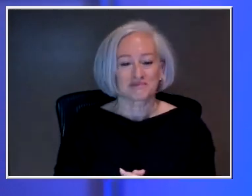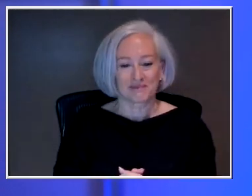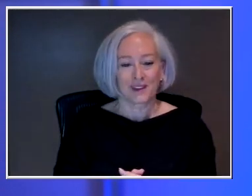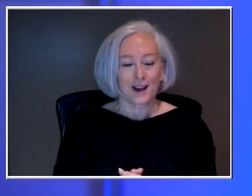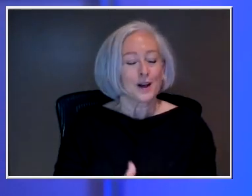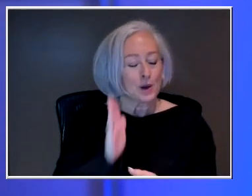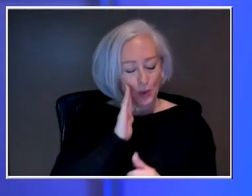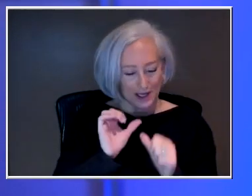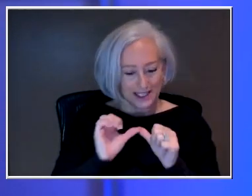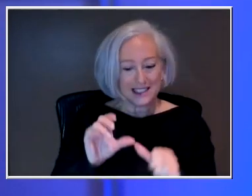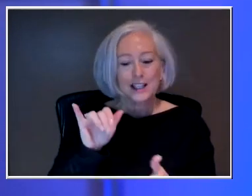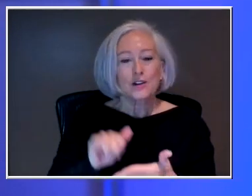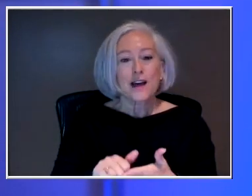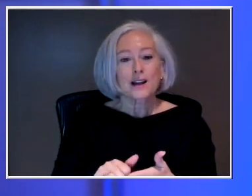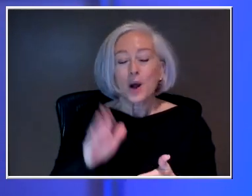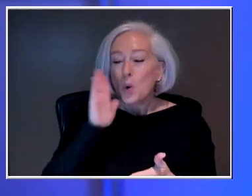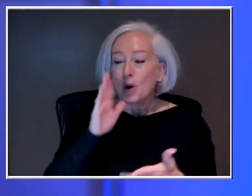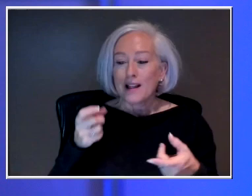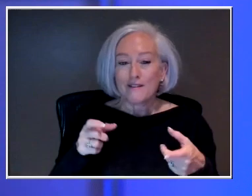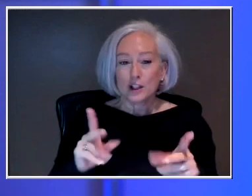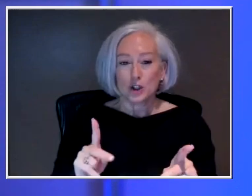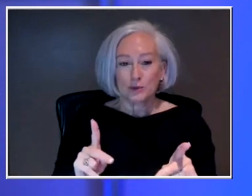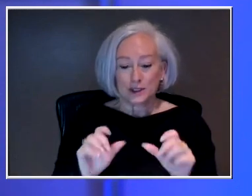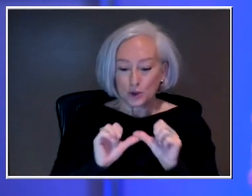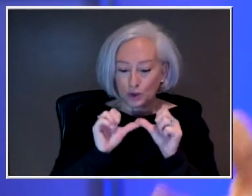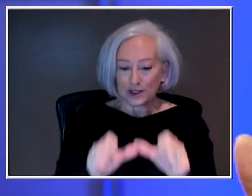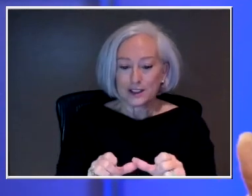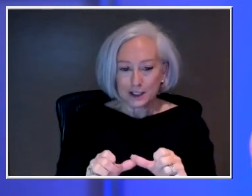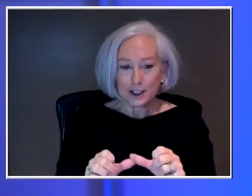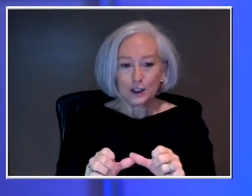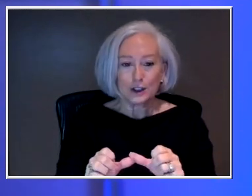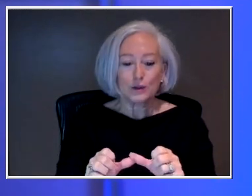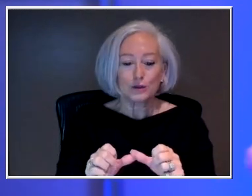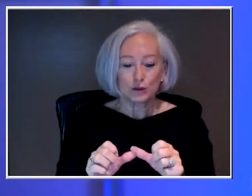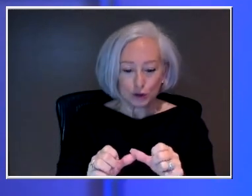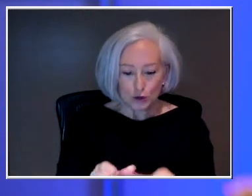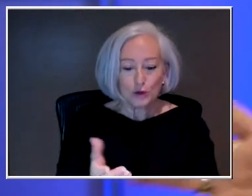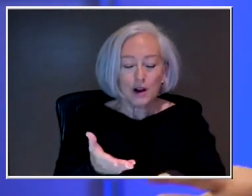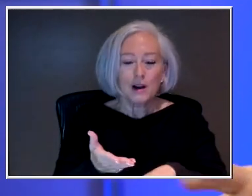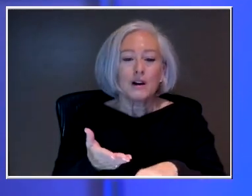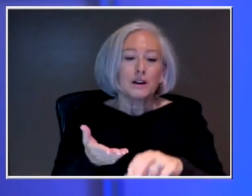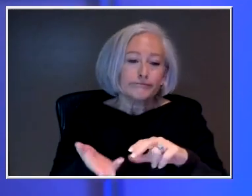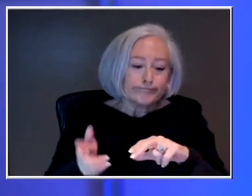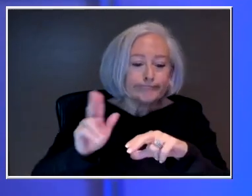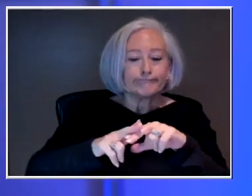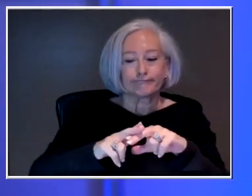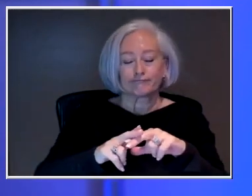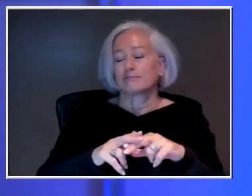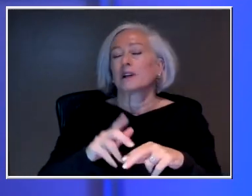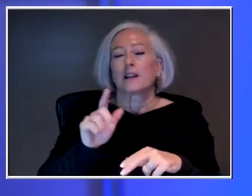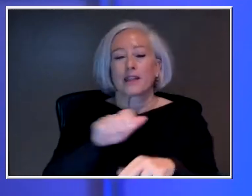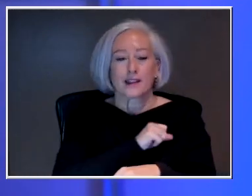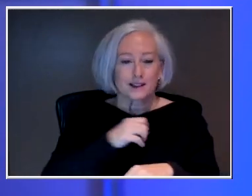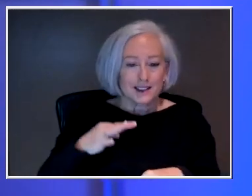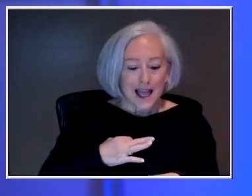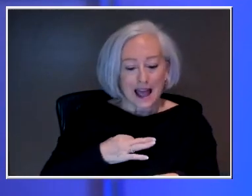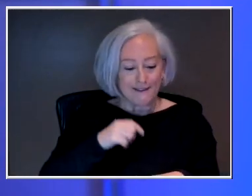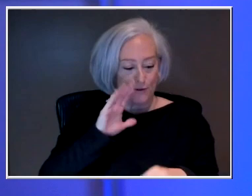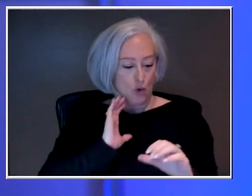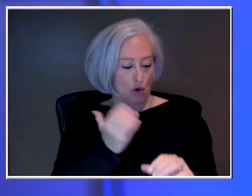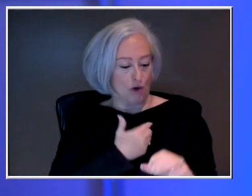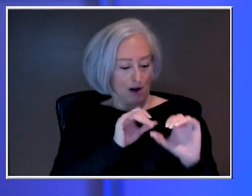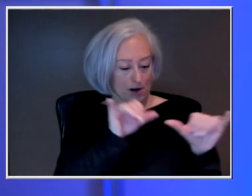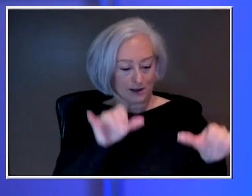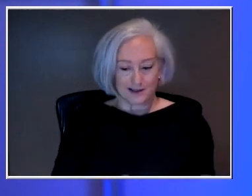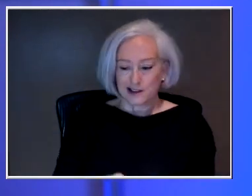opportunities for us to continue to update our staff, our medical staff, certainly across our system as well as in Liberty.